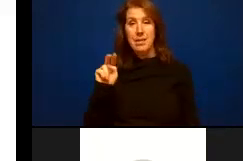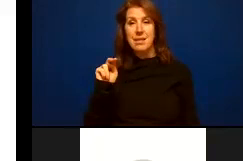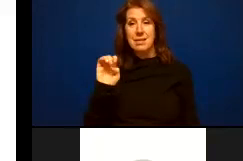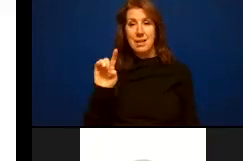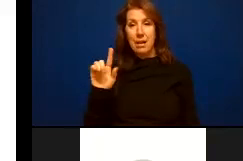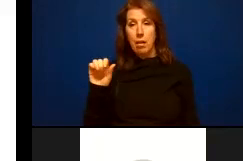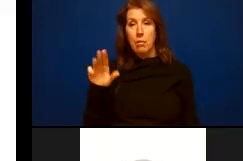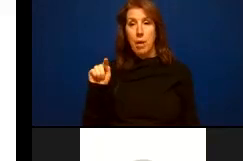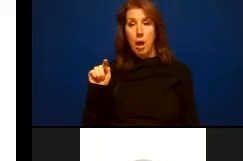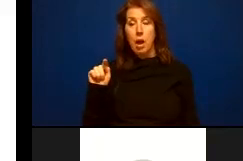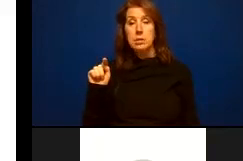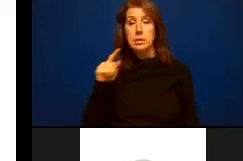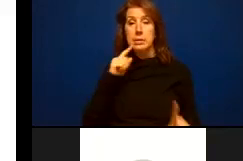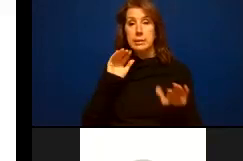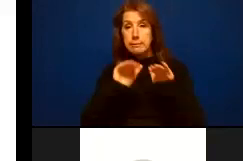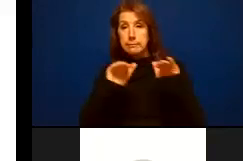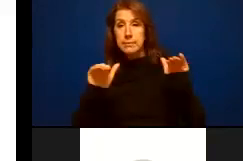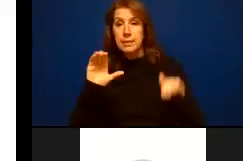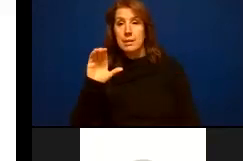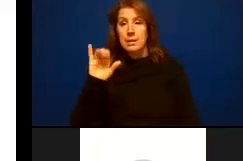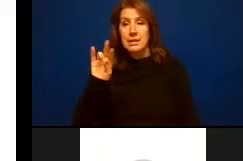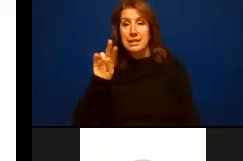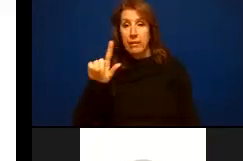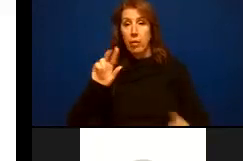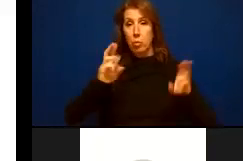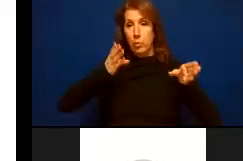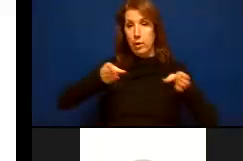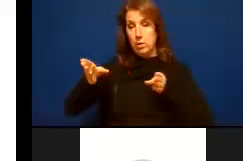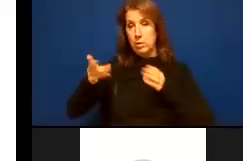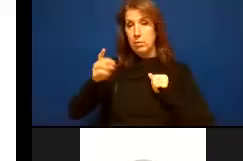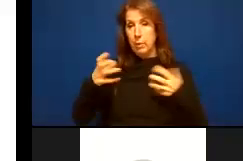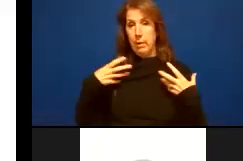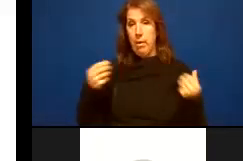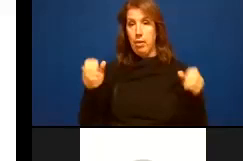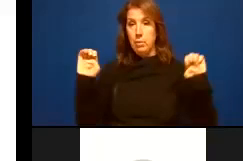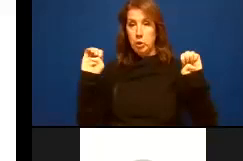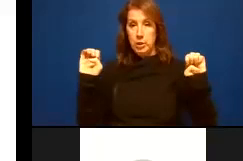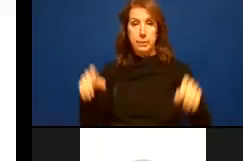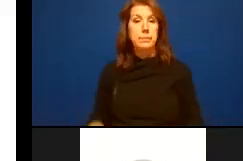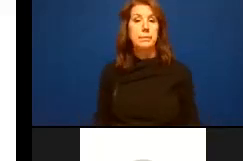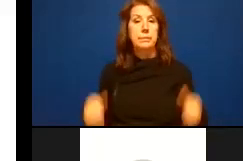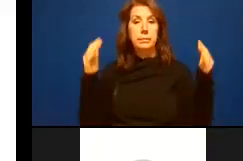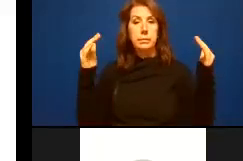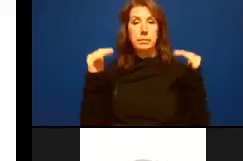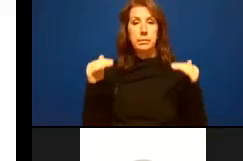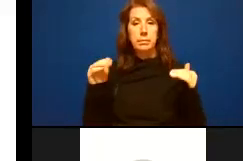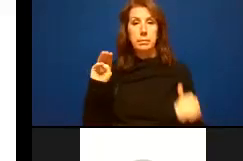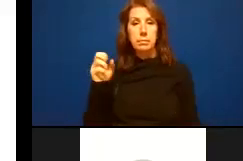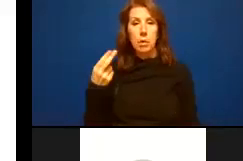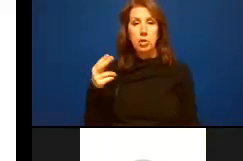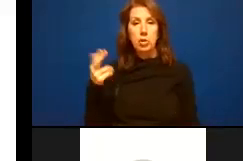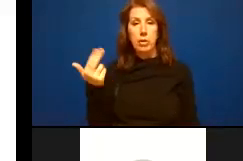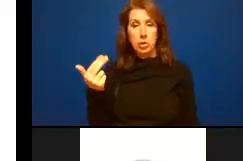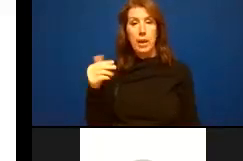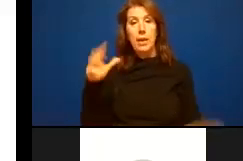declared a civil preparedness and public health emergency. On March 13th, the President of